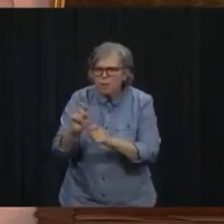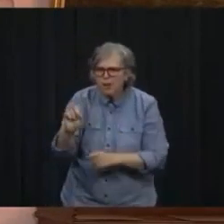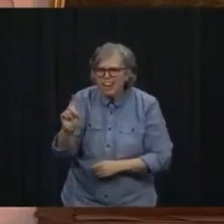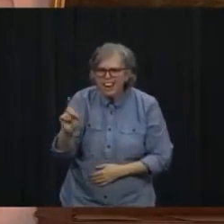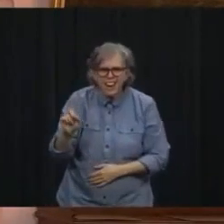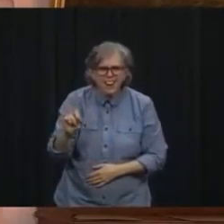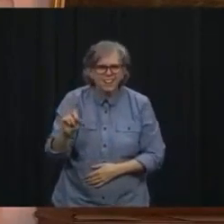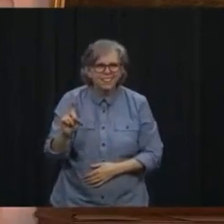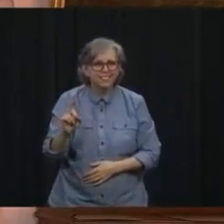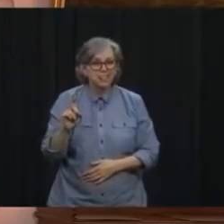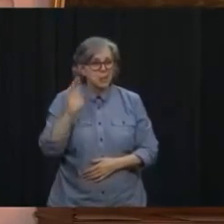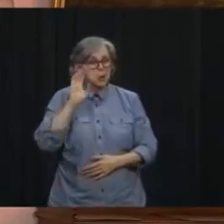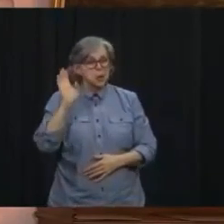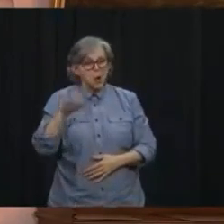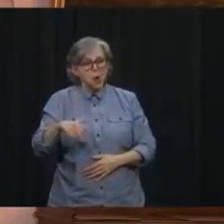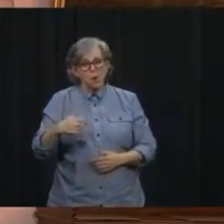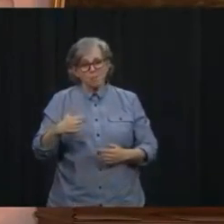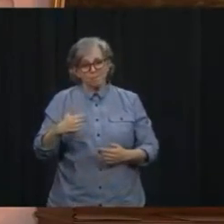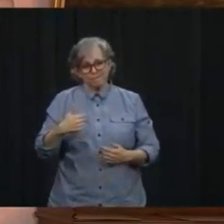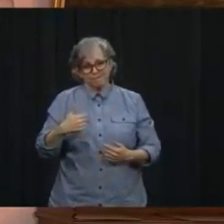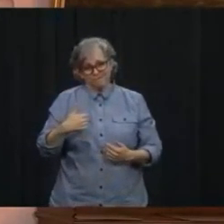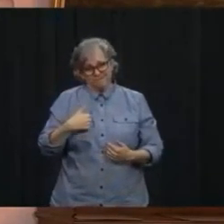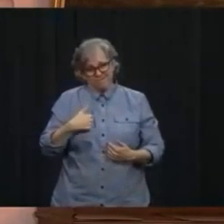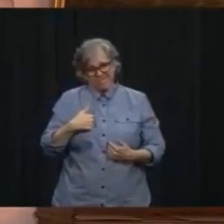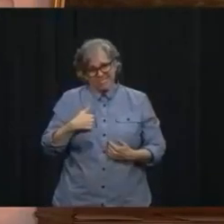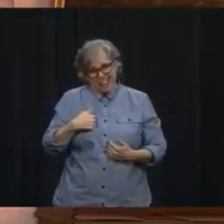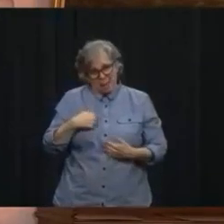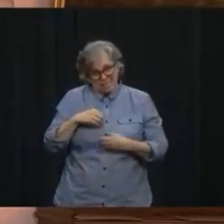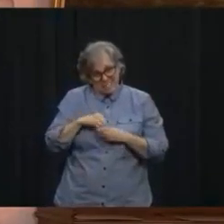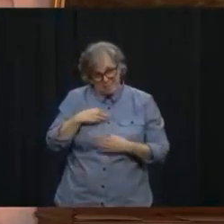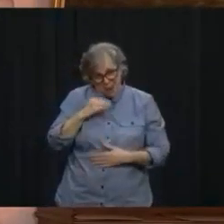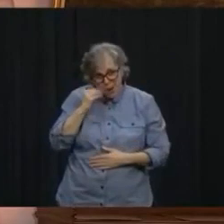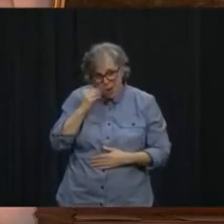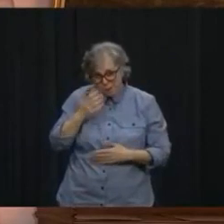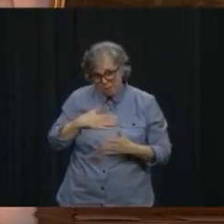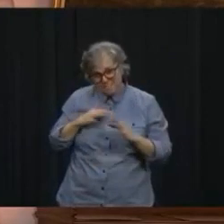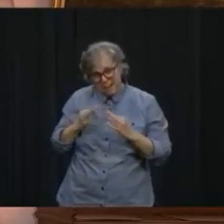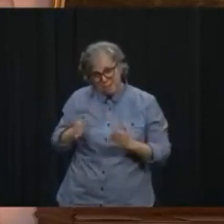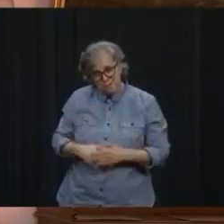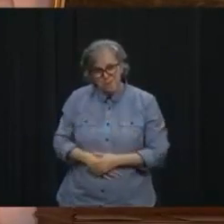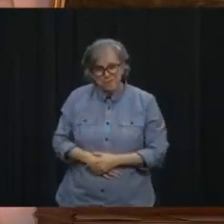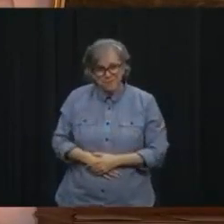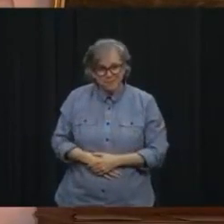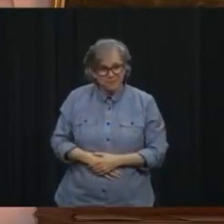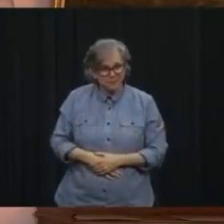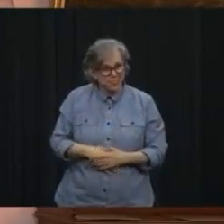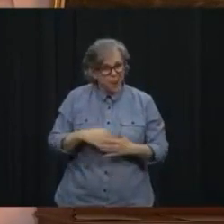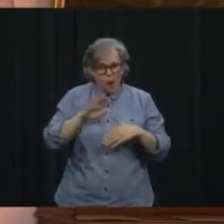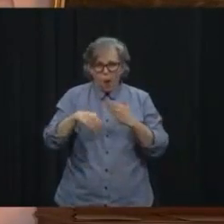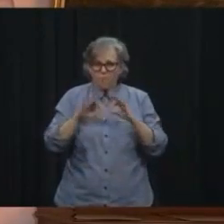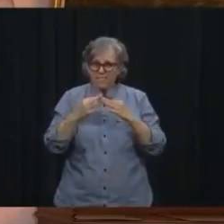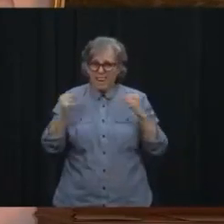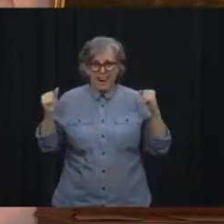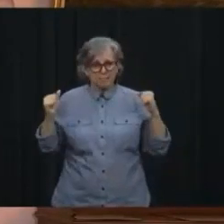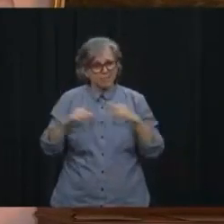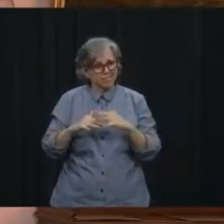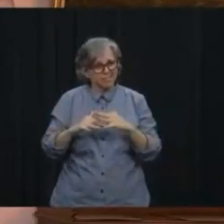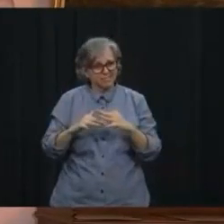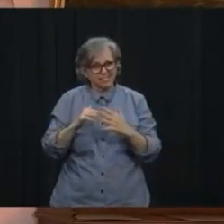Just to note, the graph that you saw up there a few minutes ago when I was talking about